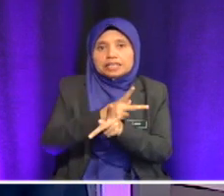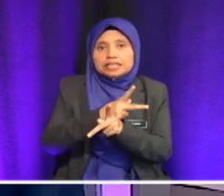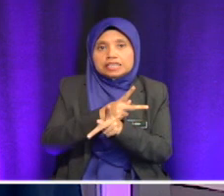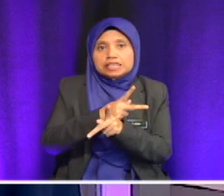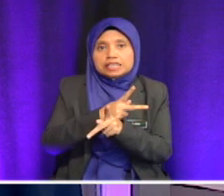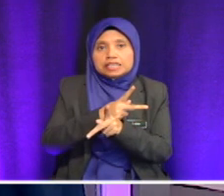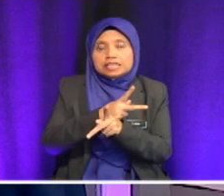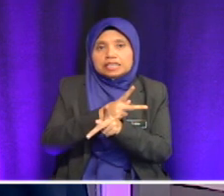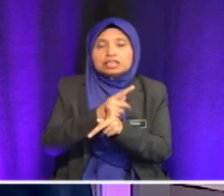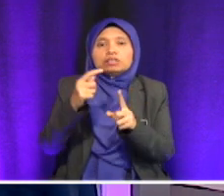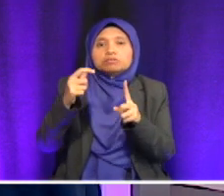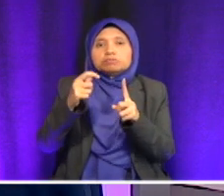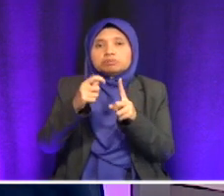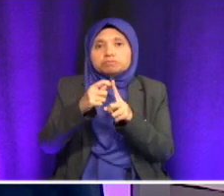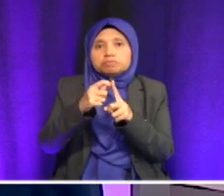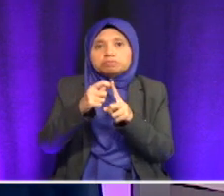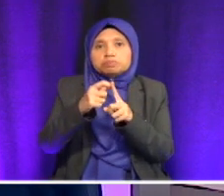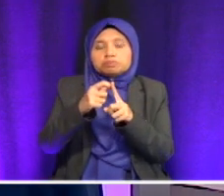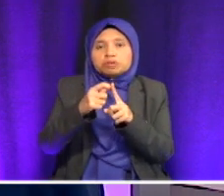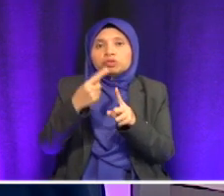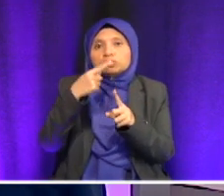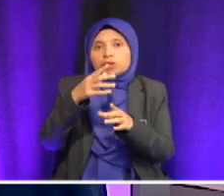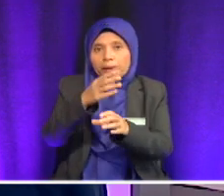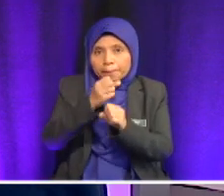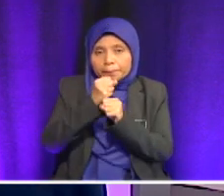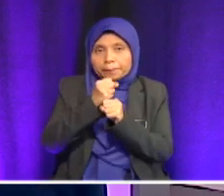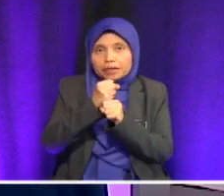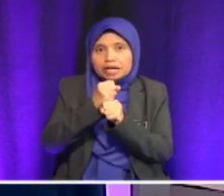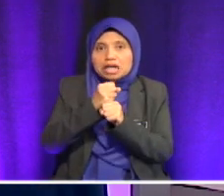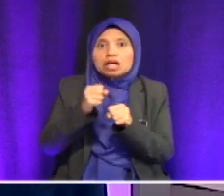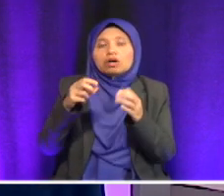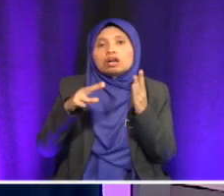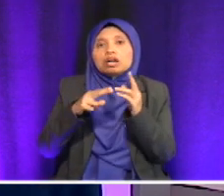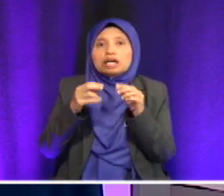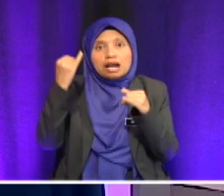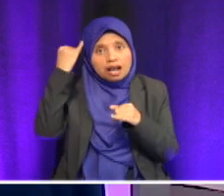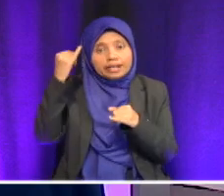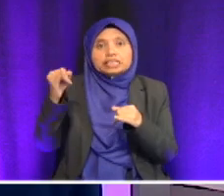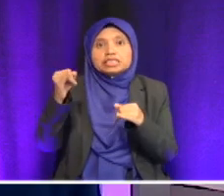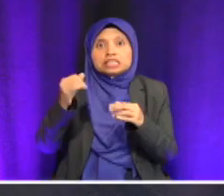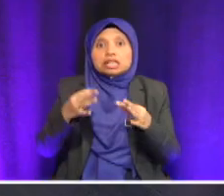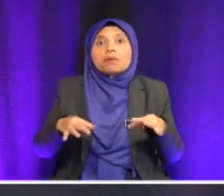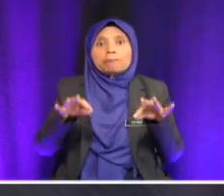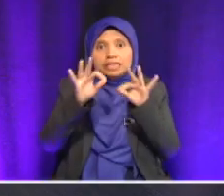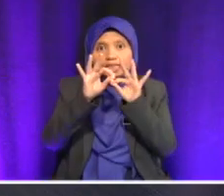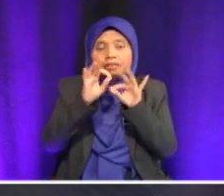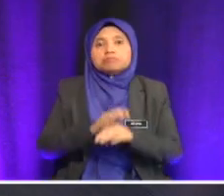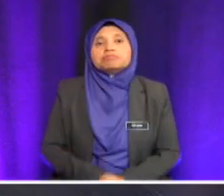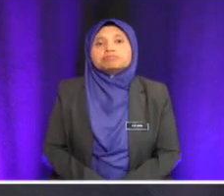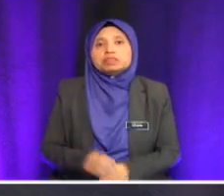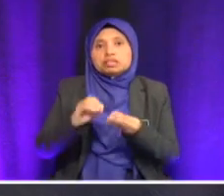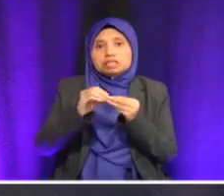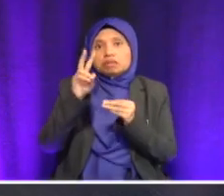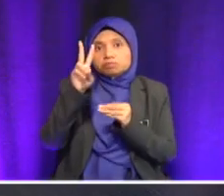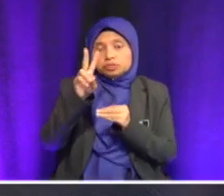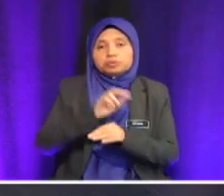skimming to get the main idea of the Yeah. text, or reading for gist. To save time, teacher, as well? Yes. Okay. Okay. And